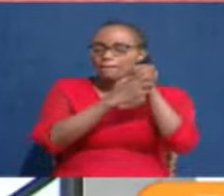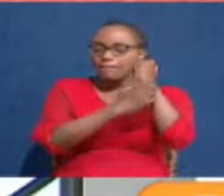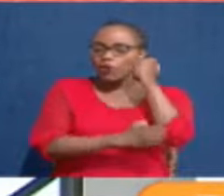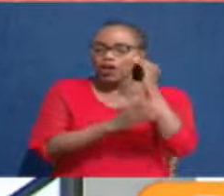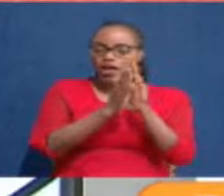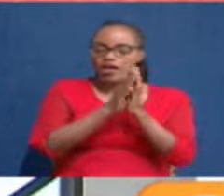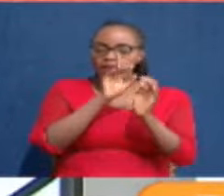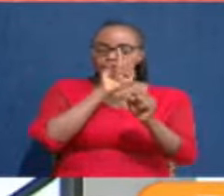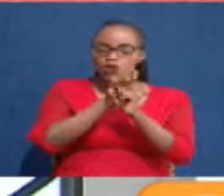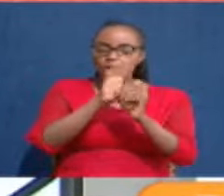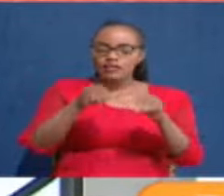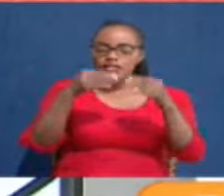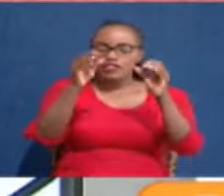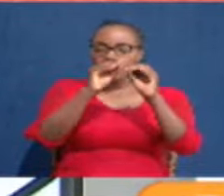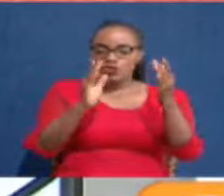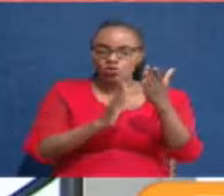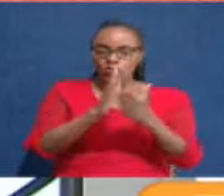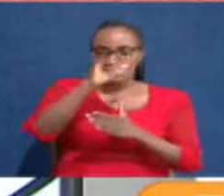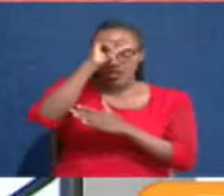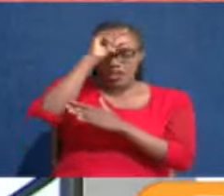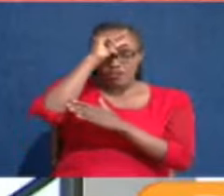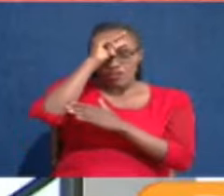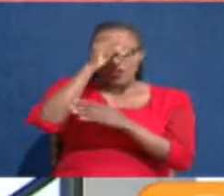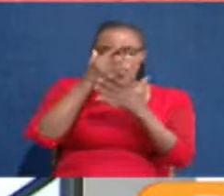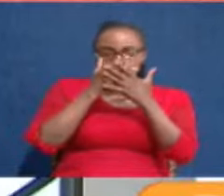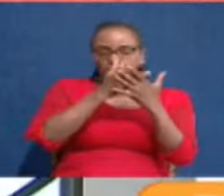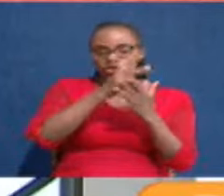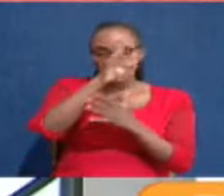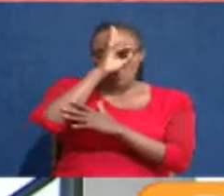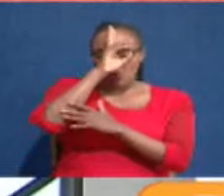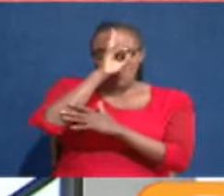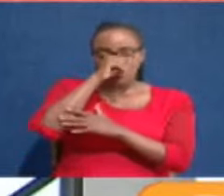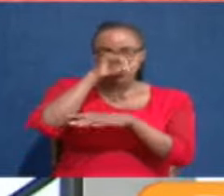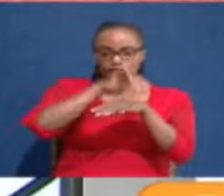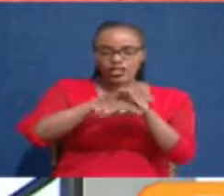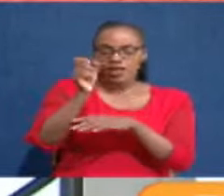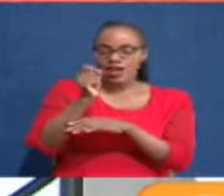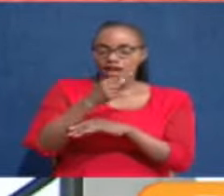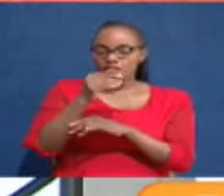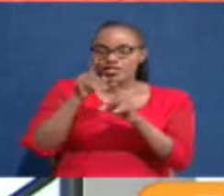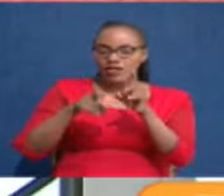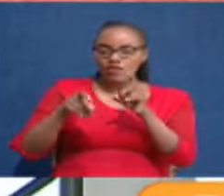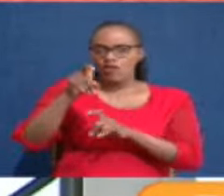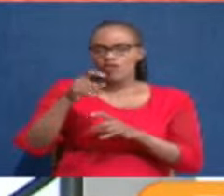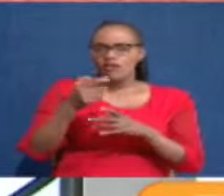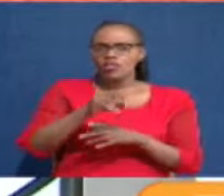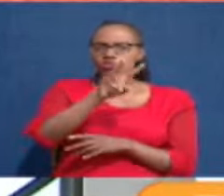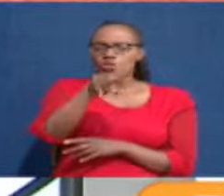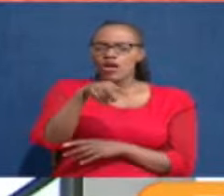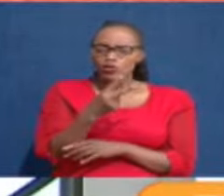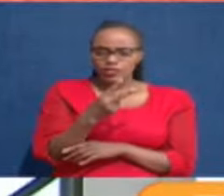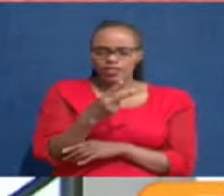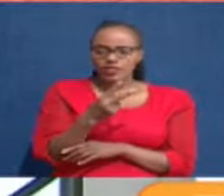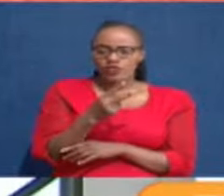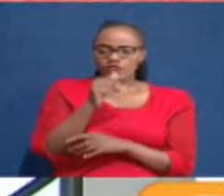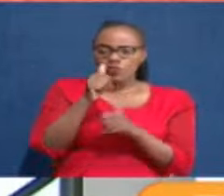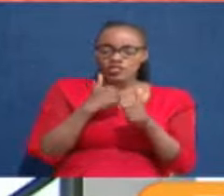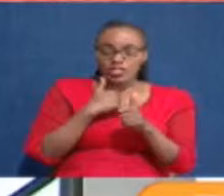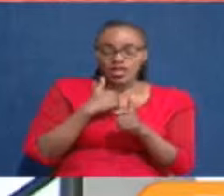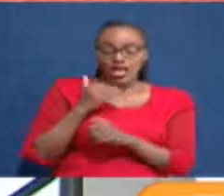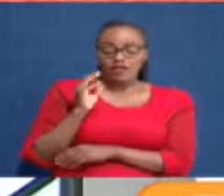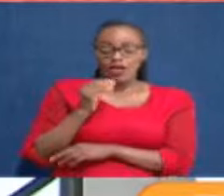unfulfilled promises by the government. The prison officers were supposed to receive a salary increase of up to 2,000 shillings, and as Ben